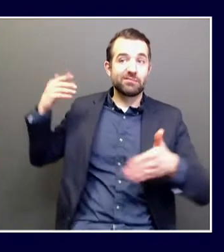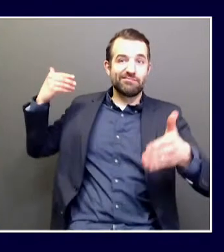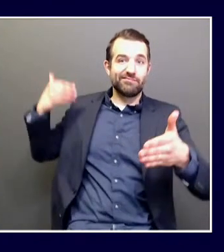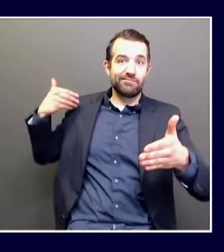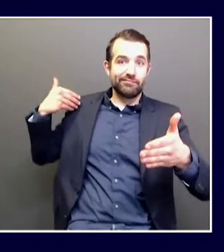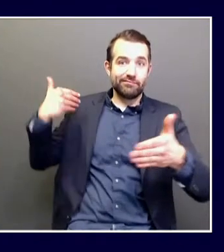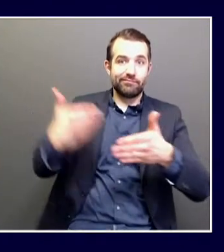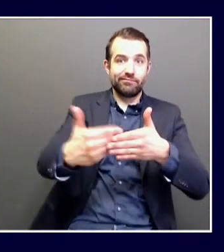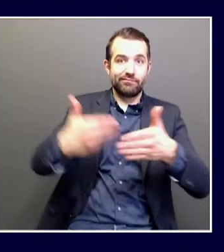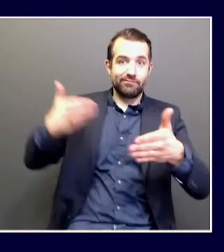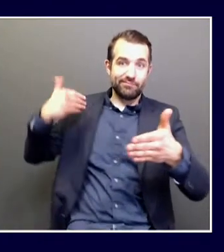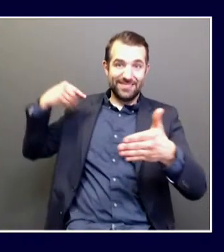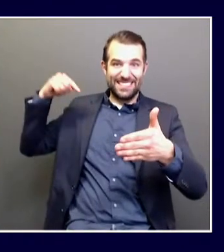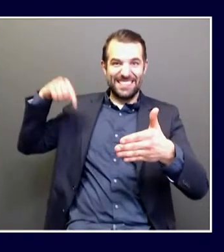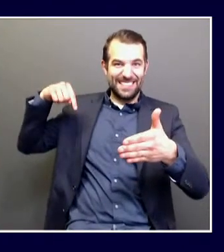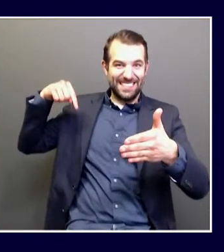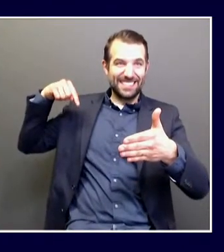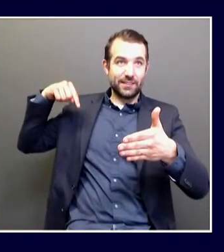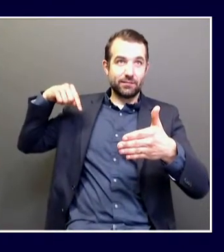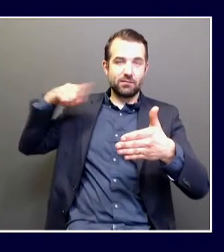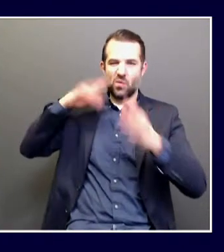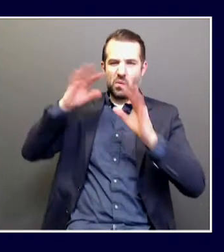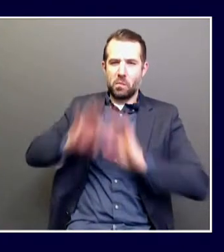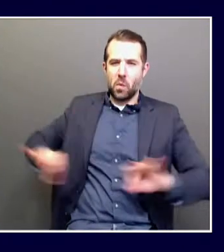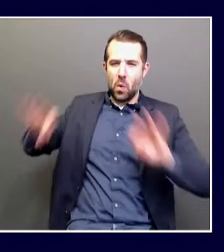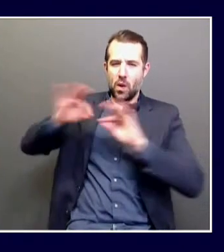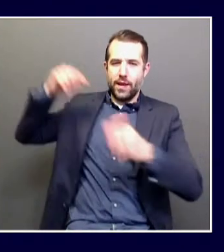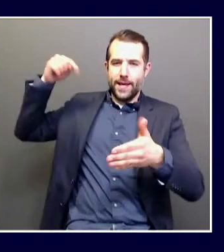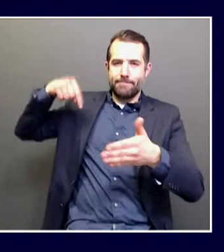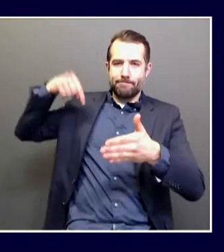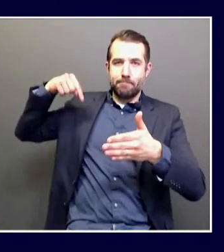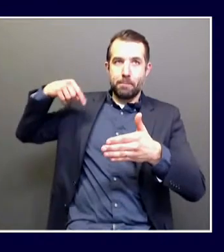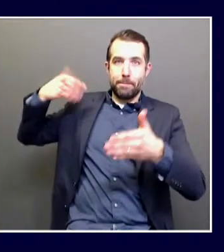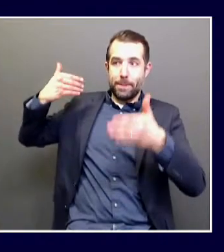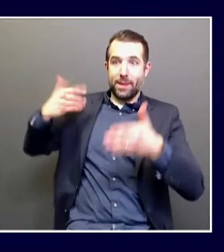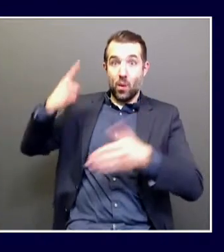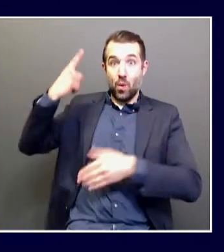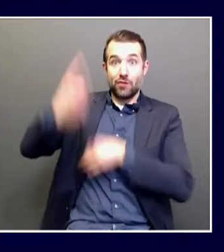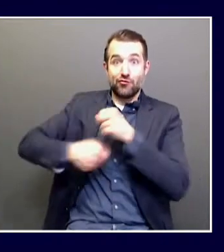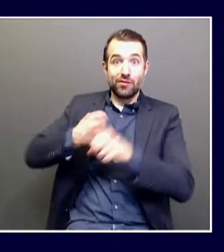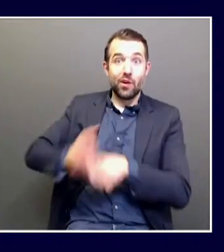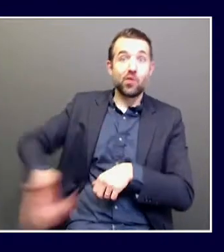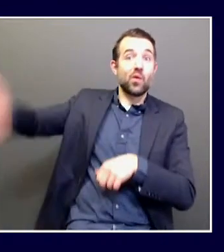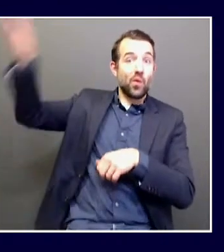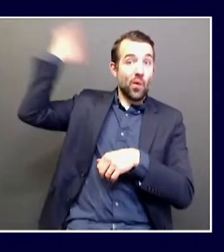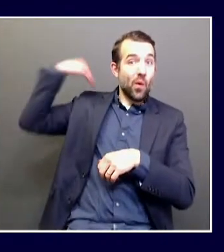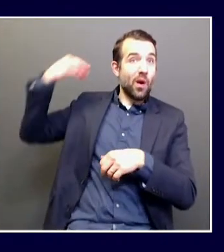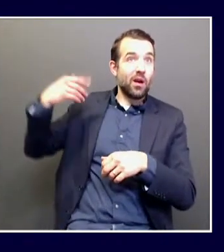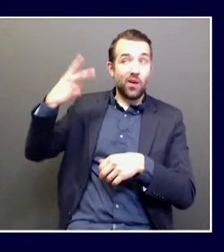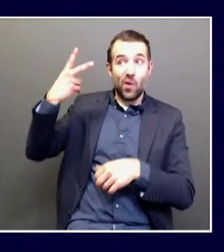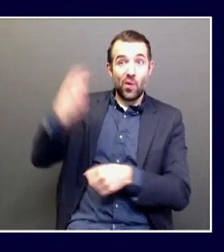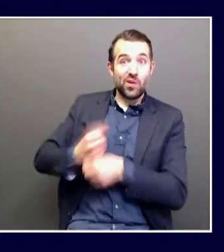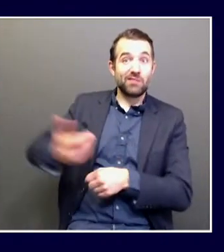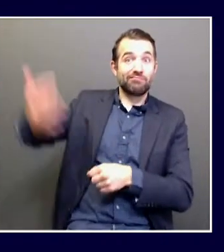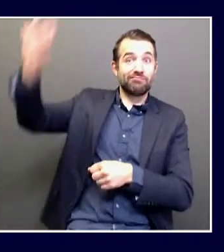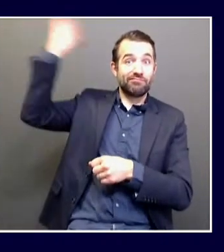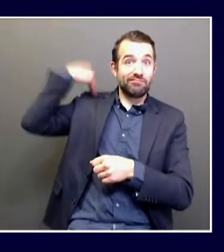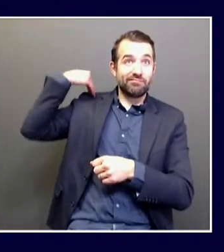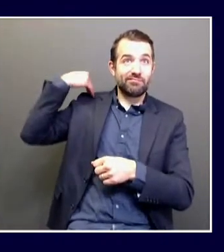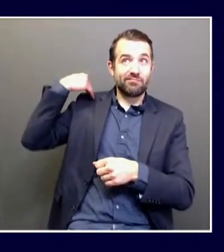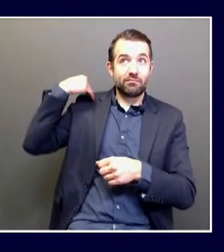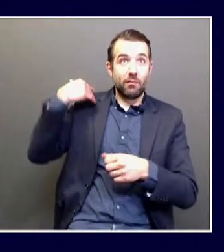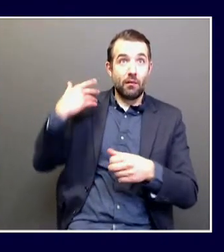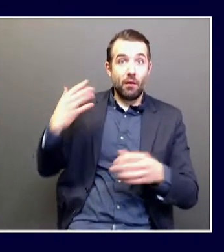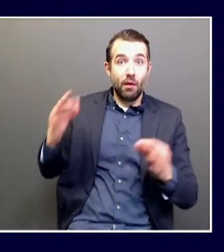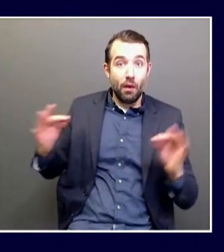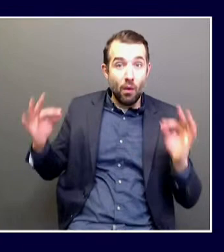2 years ago, because so much has changed in the interim. Is the positivity rate meaningless? No, not at all.